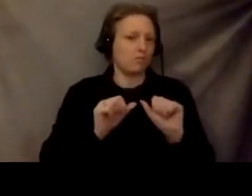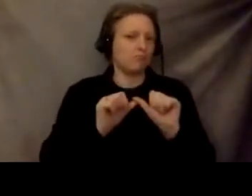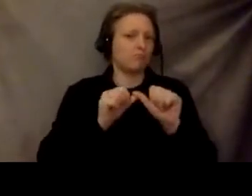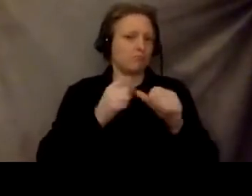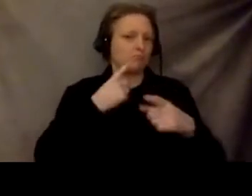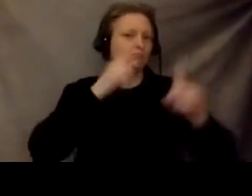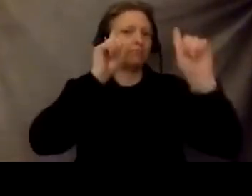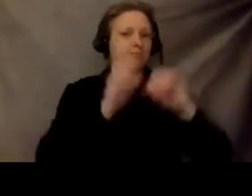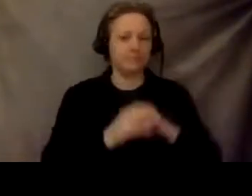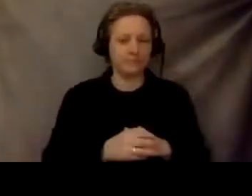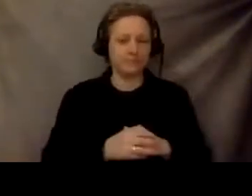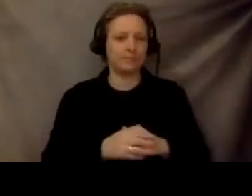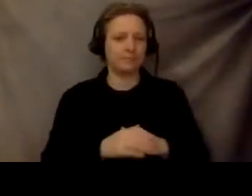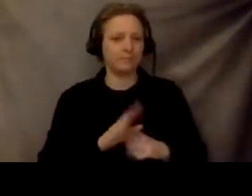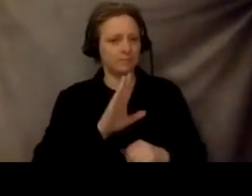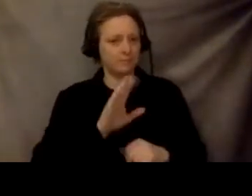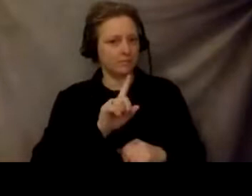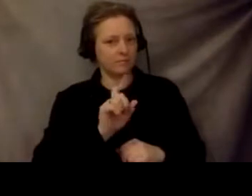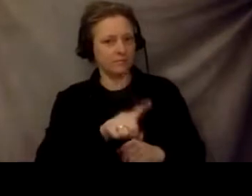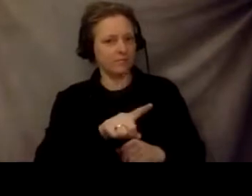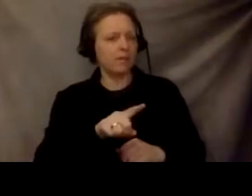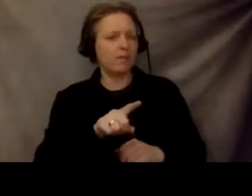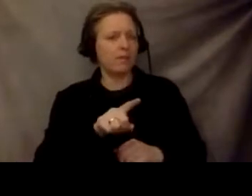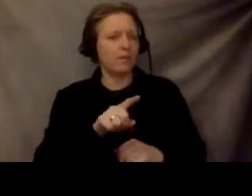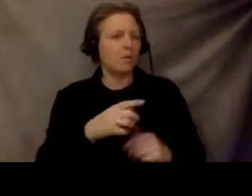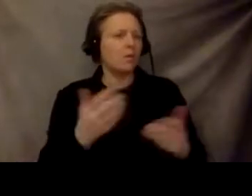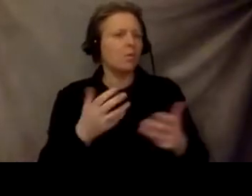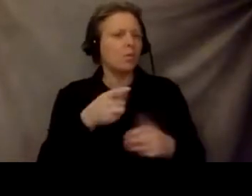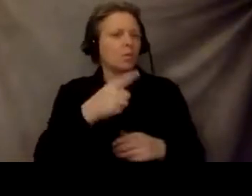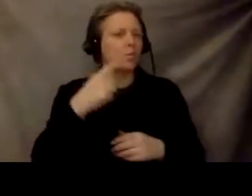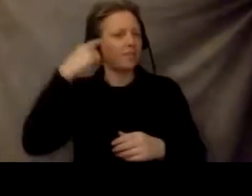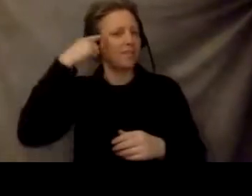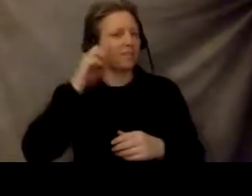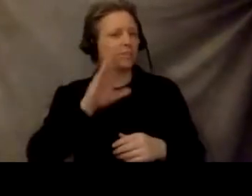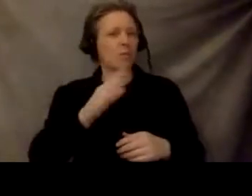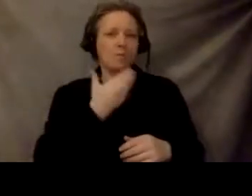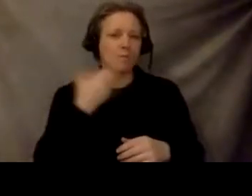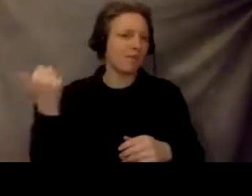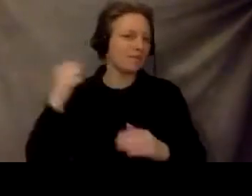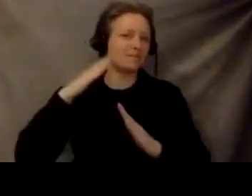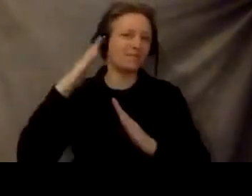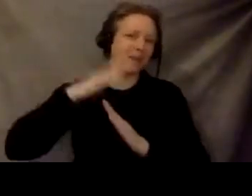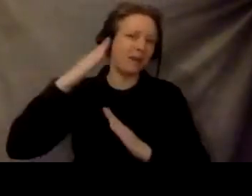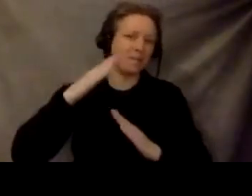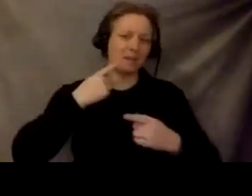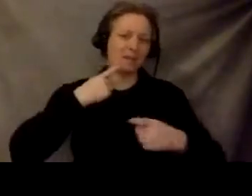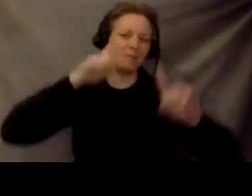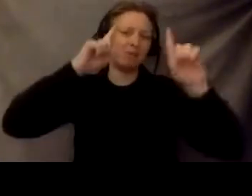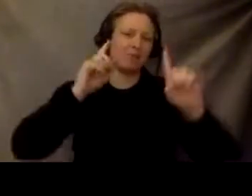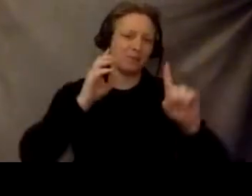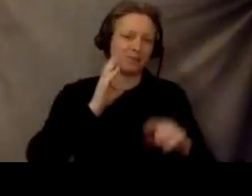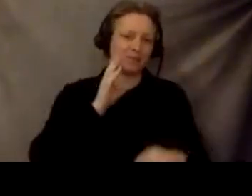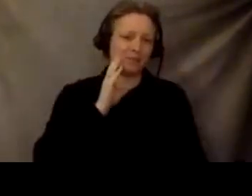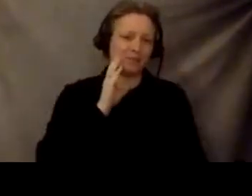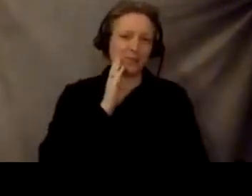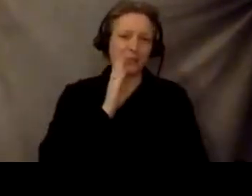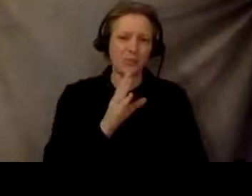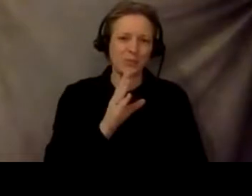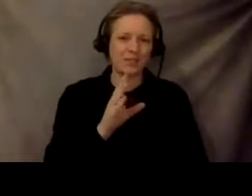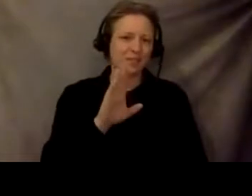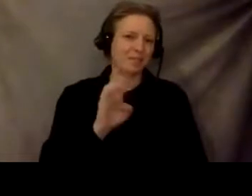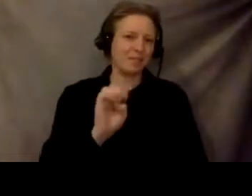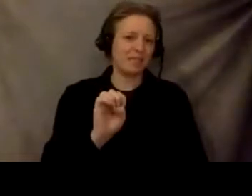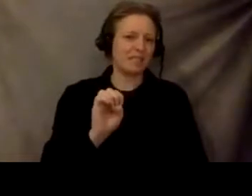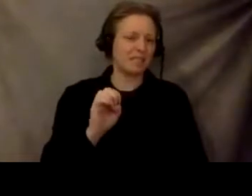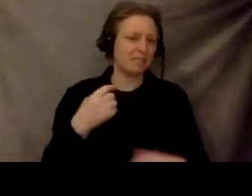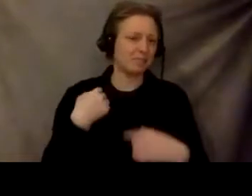accomplishment will be when you're done being giving to the community? Well, I didn't far off, because I've done a lot